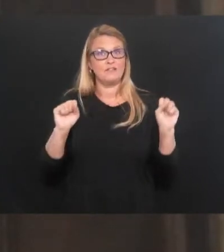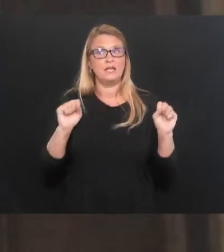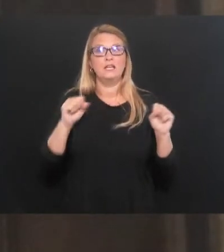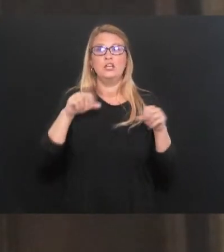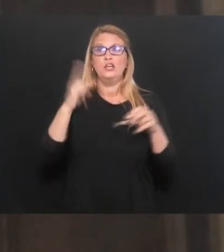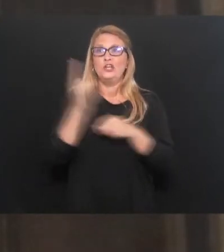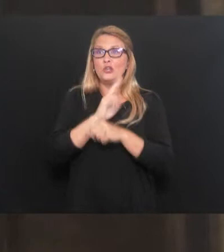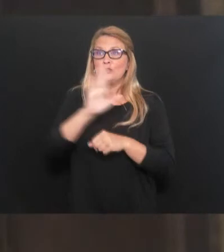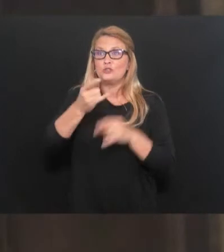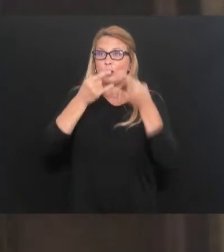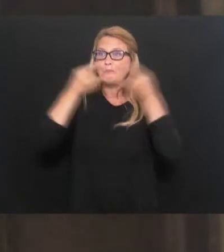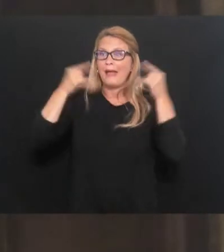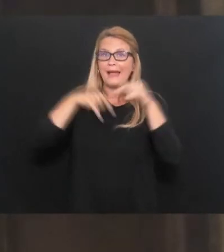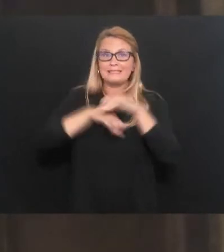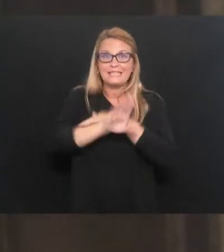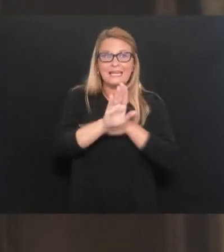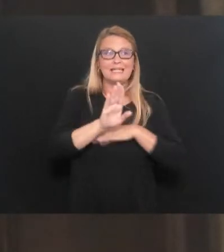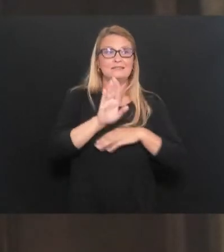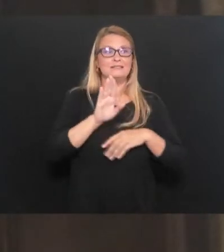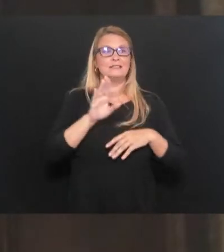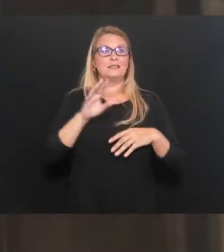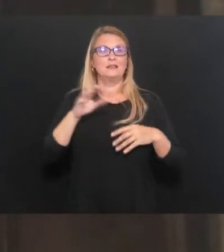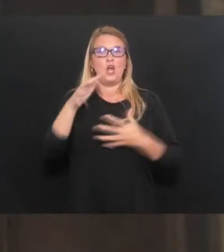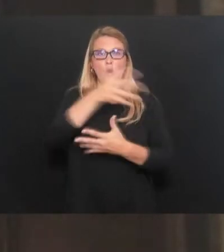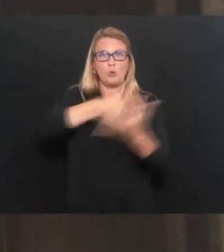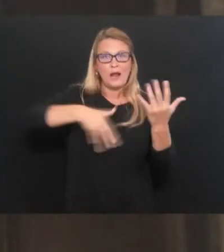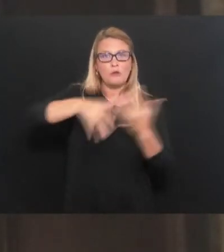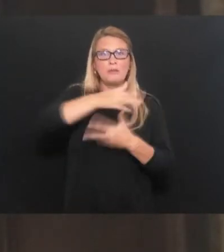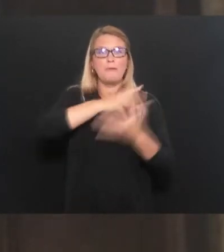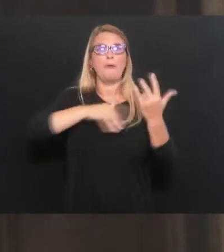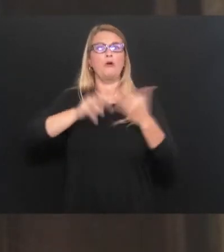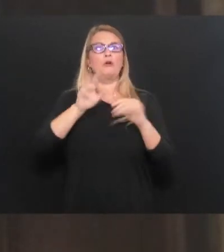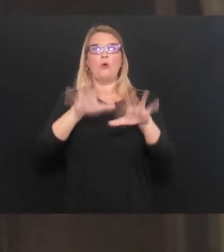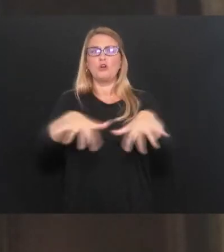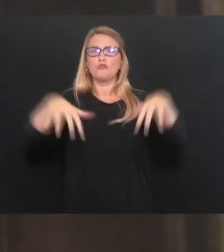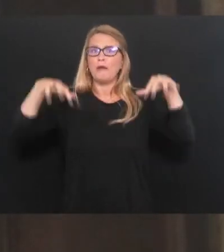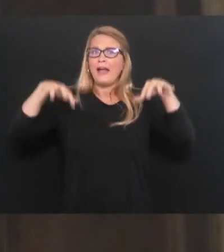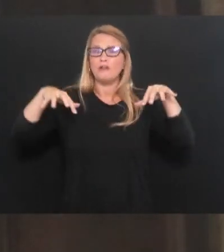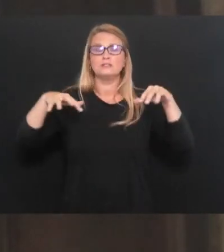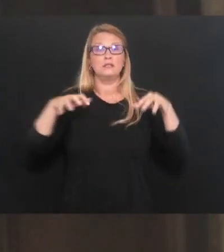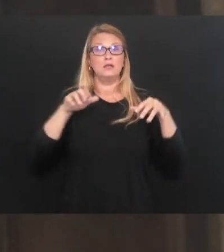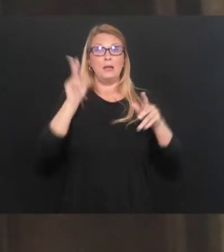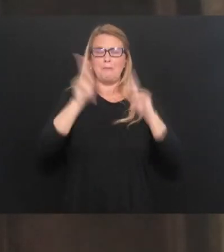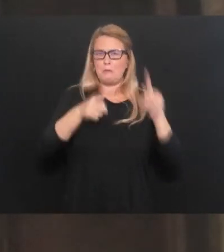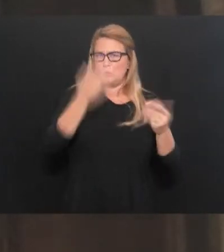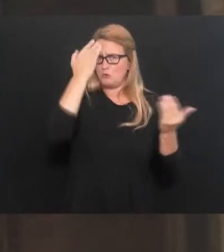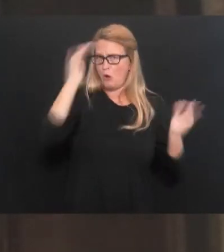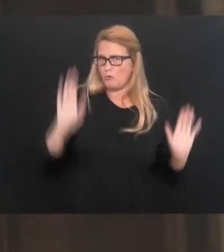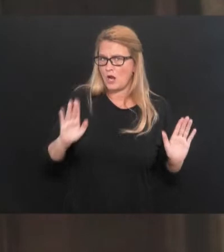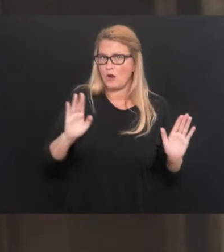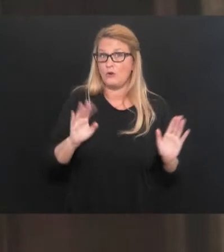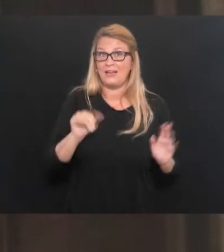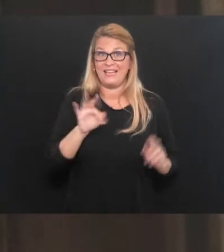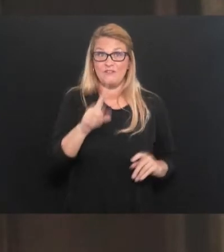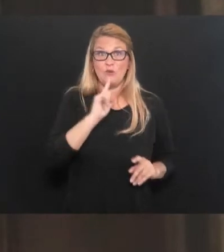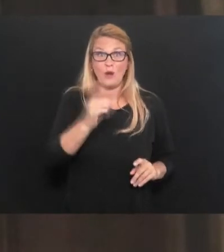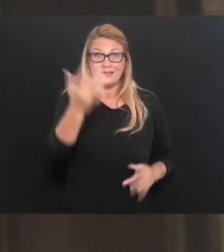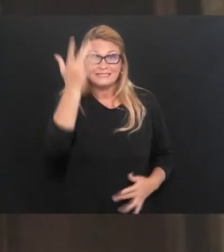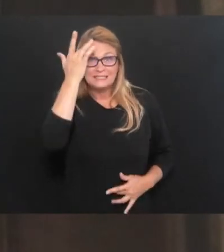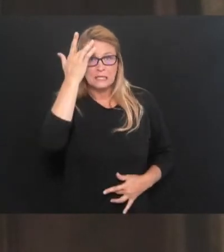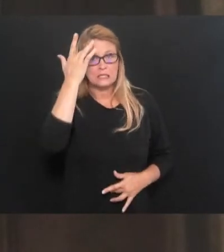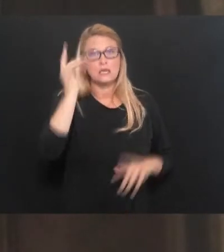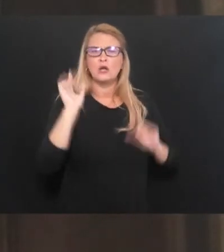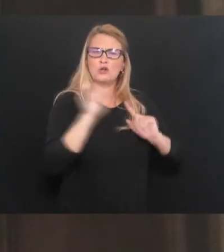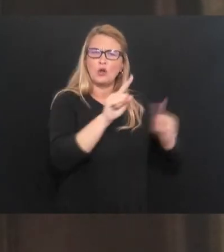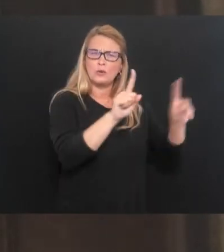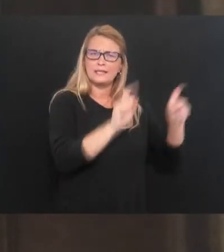other people or in crowds or with people that you don't know. And just be mindful, keep your distance. If you're sick, get tested.